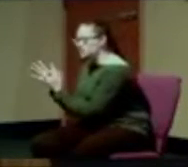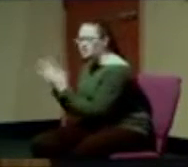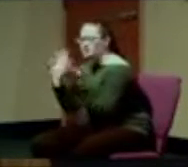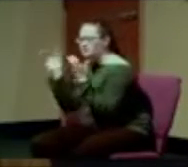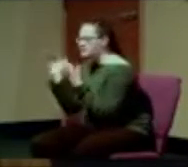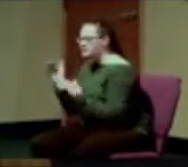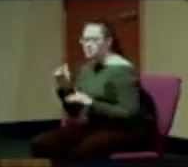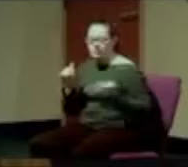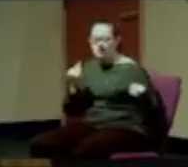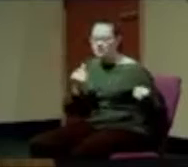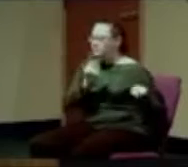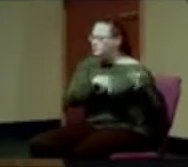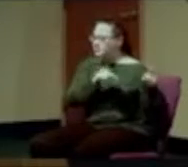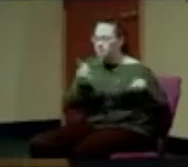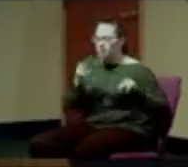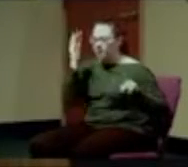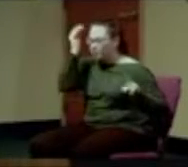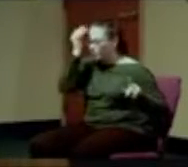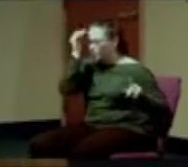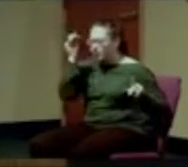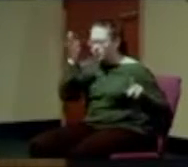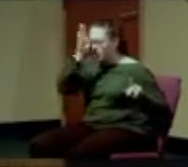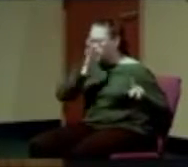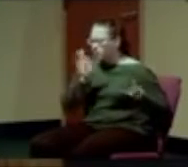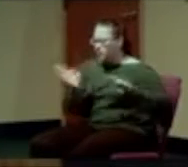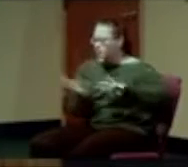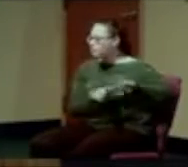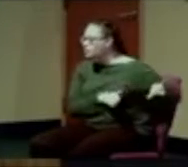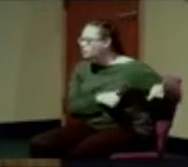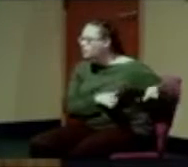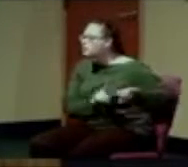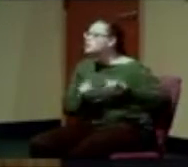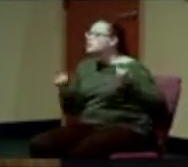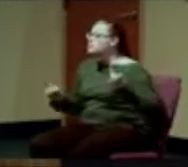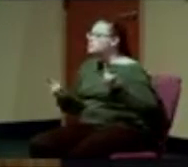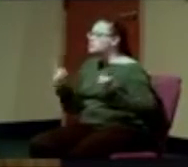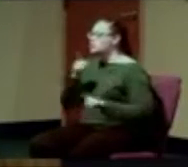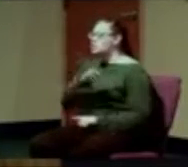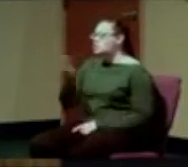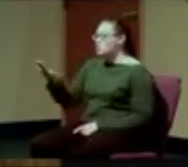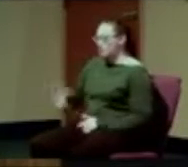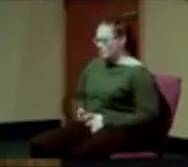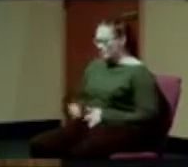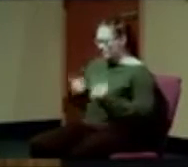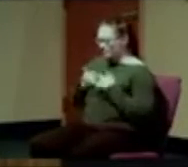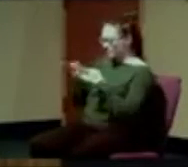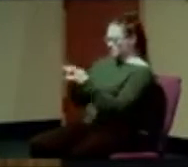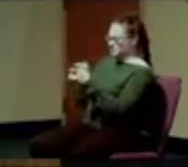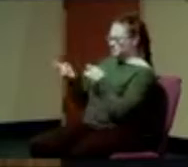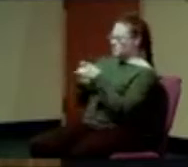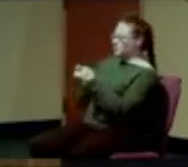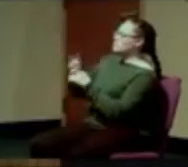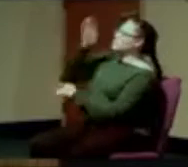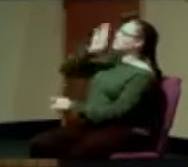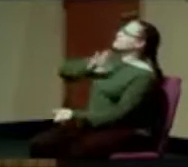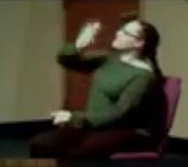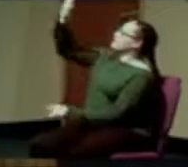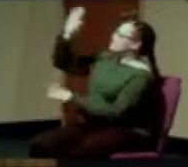Because peace and security will come into your mind when your life is governed by God's word and not people's